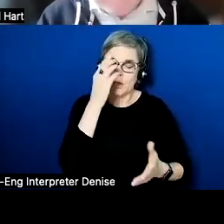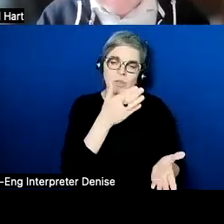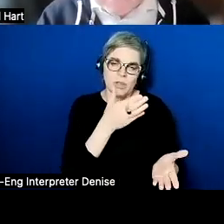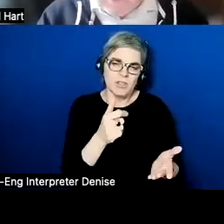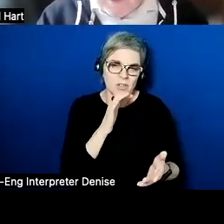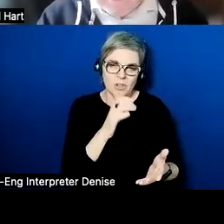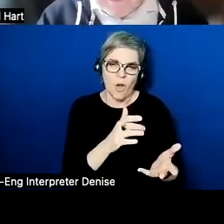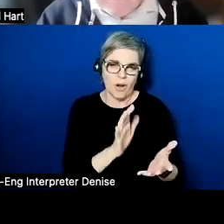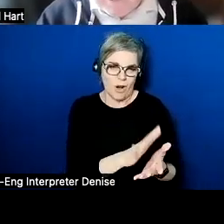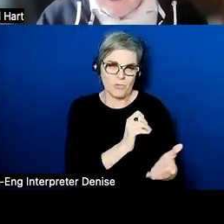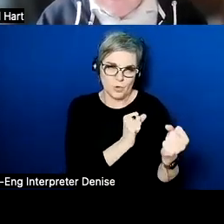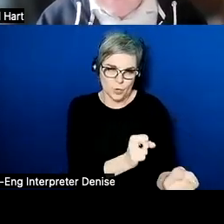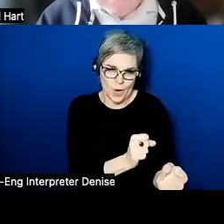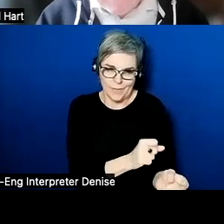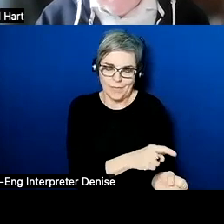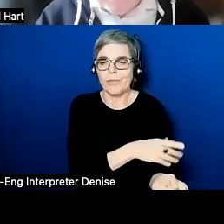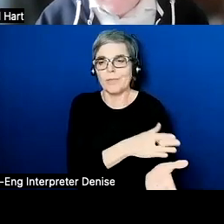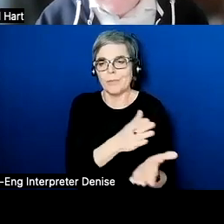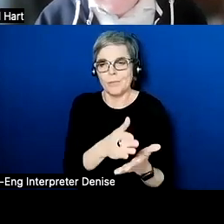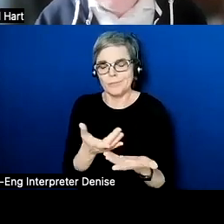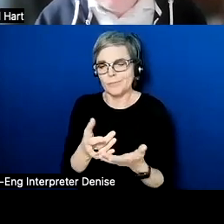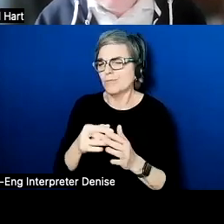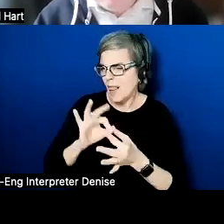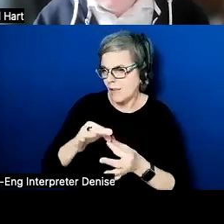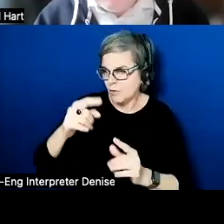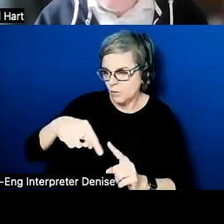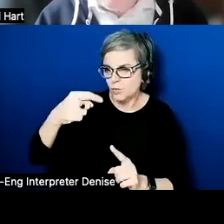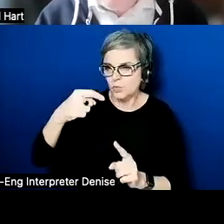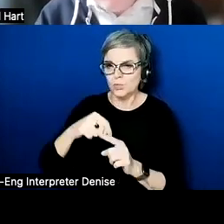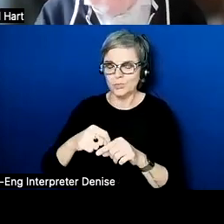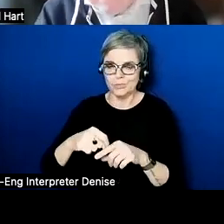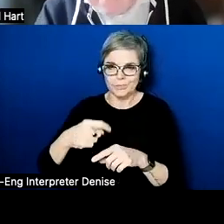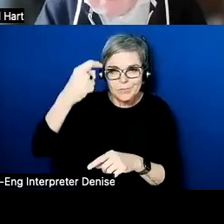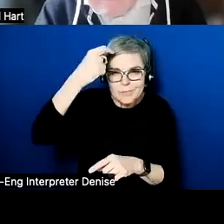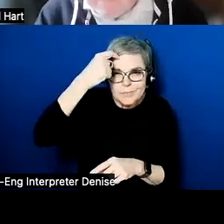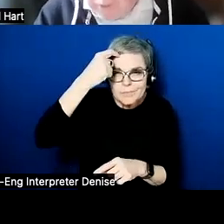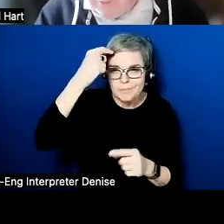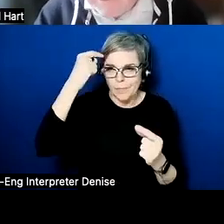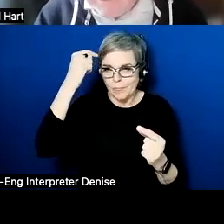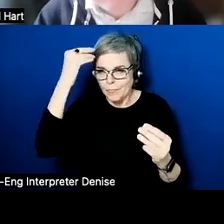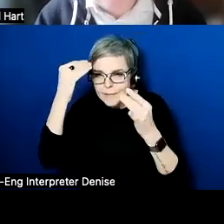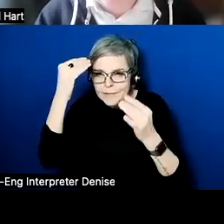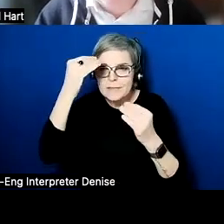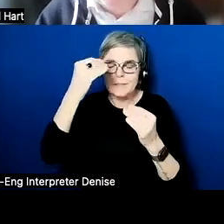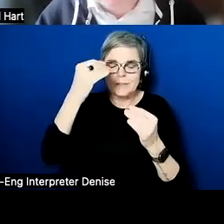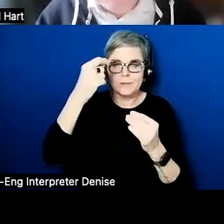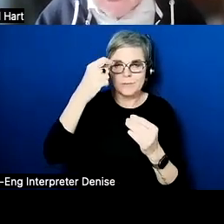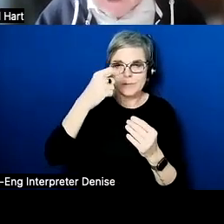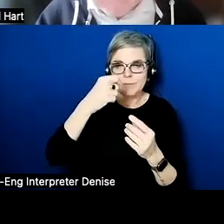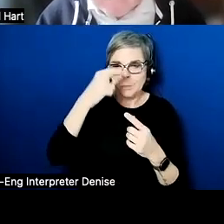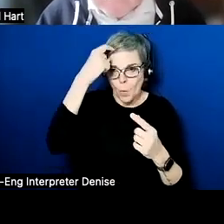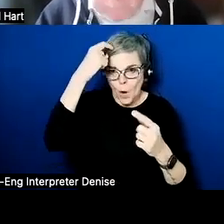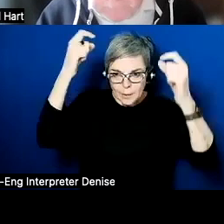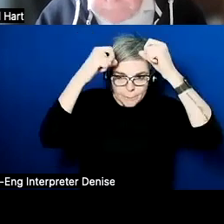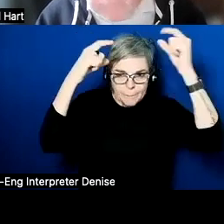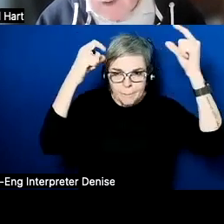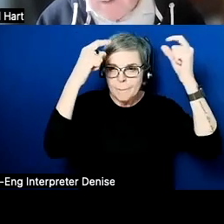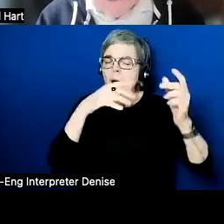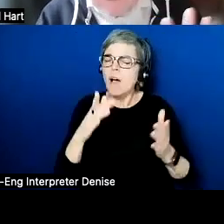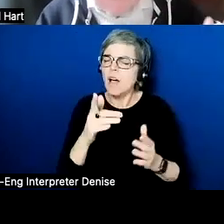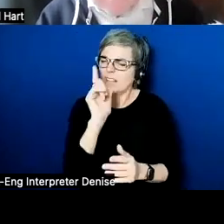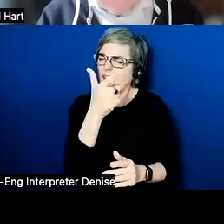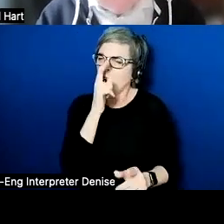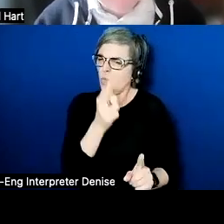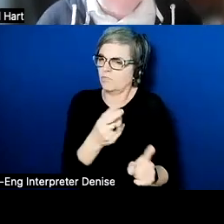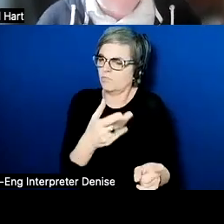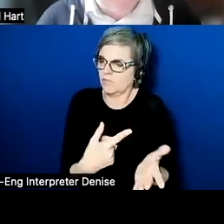a person born deafblind, but we can really get close to it. But